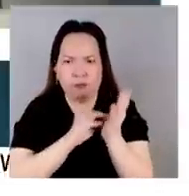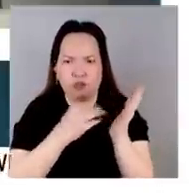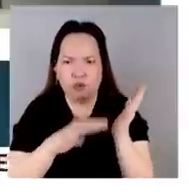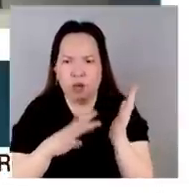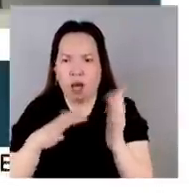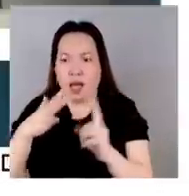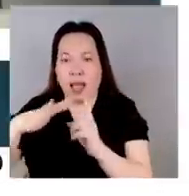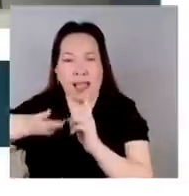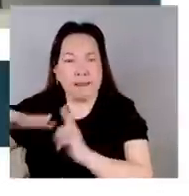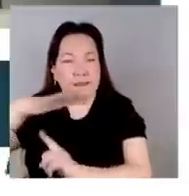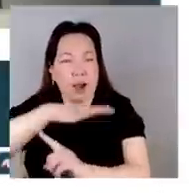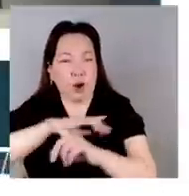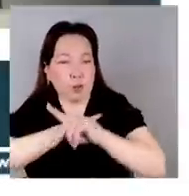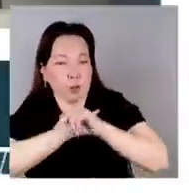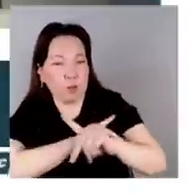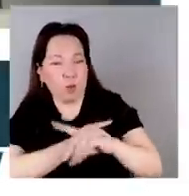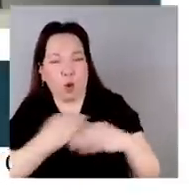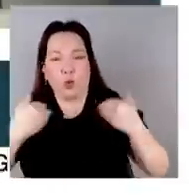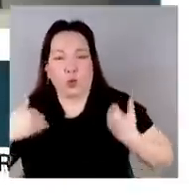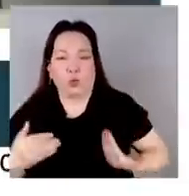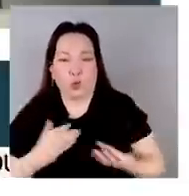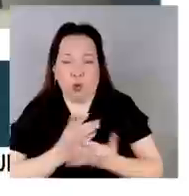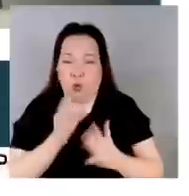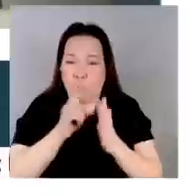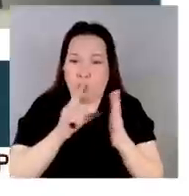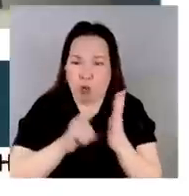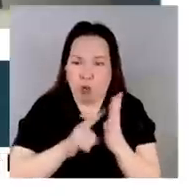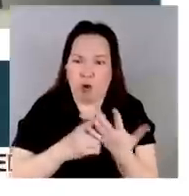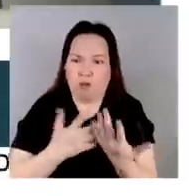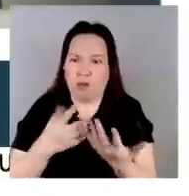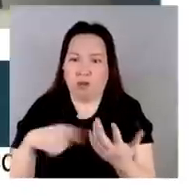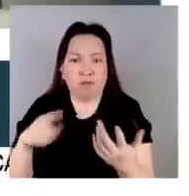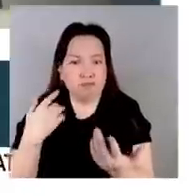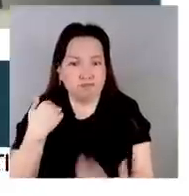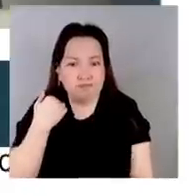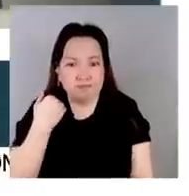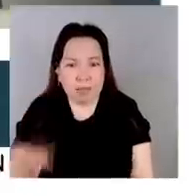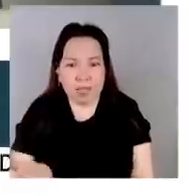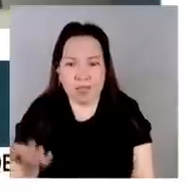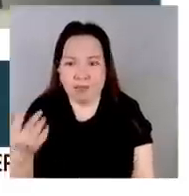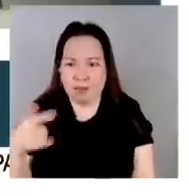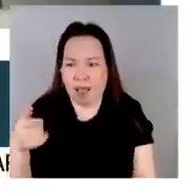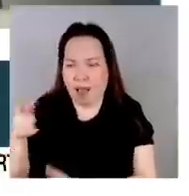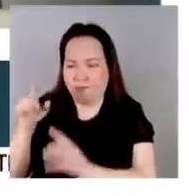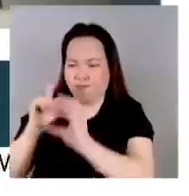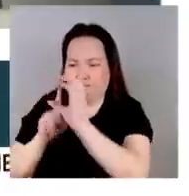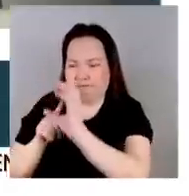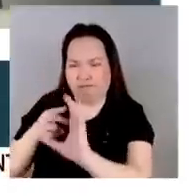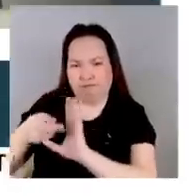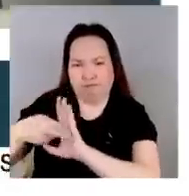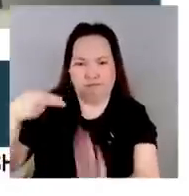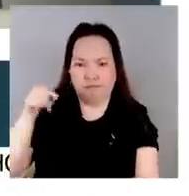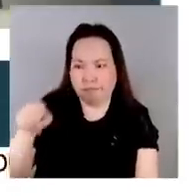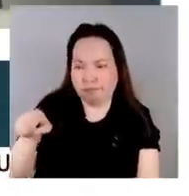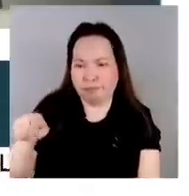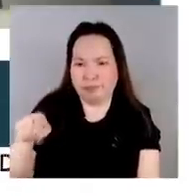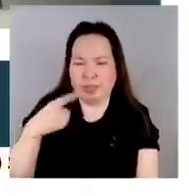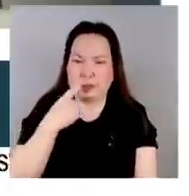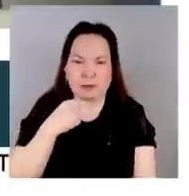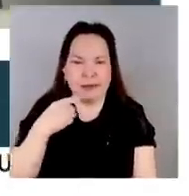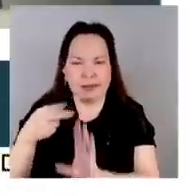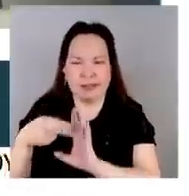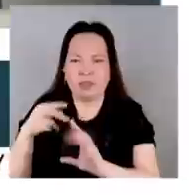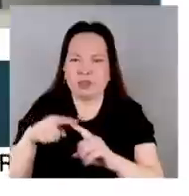environmental defenders or human rights lawyers have wound up dead after being red tagged. So I think, you know, every country has its own